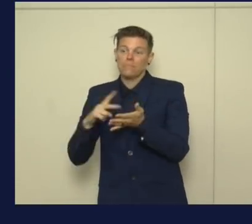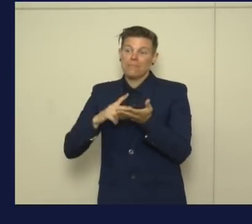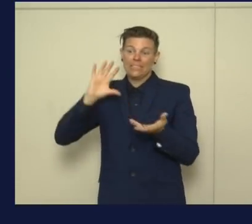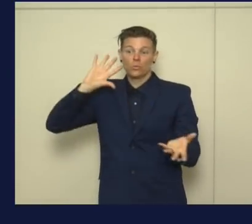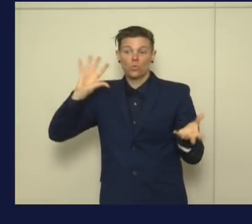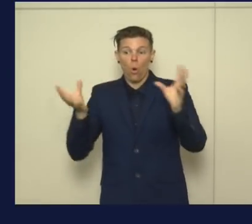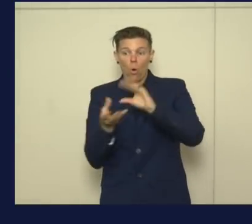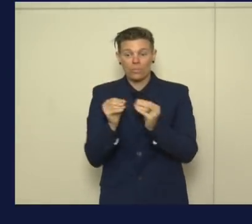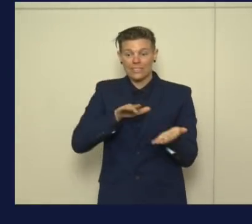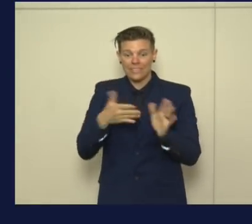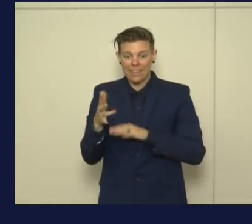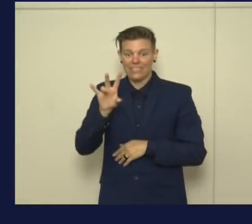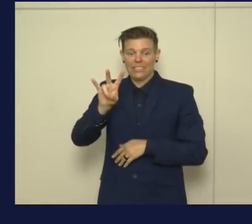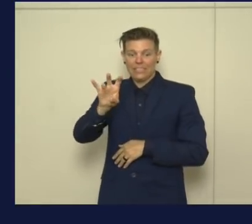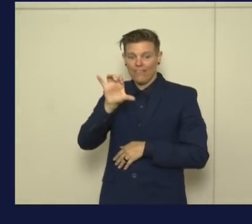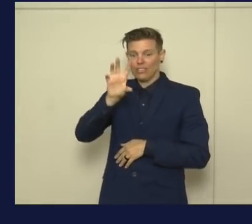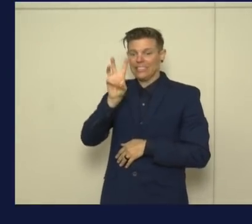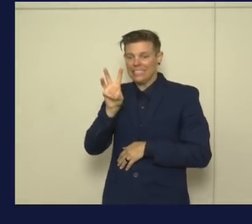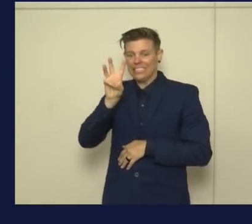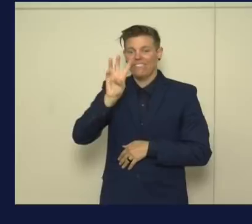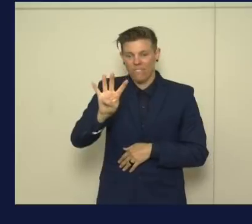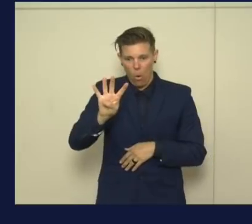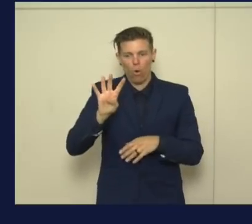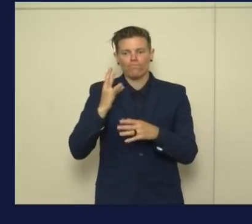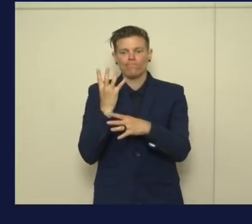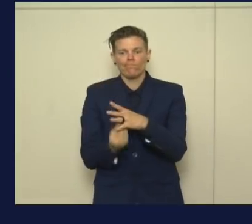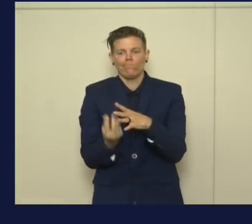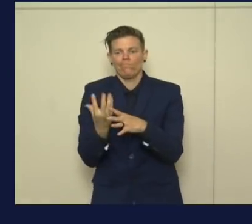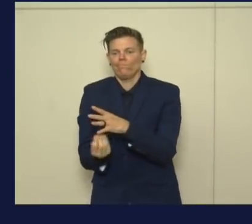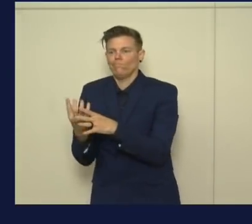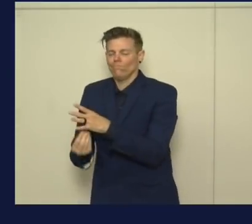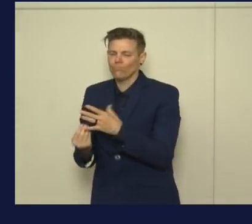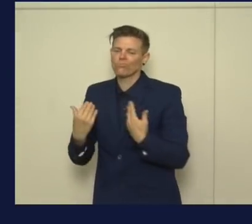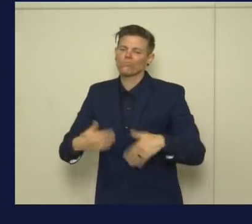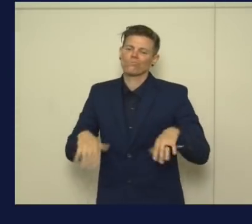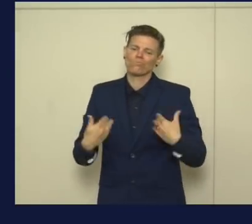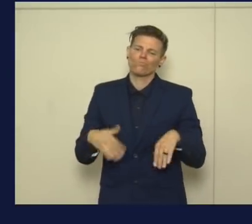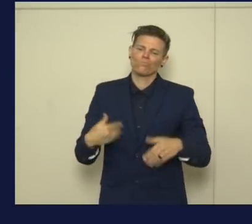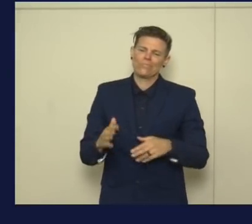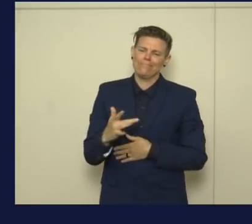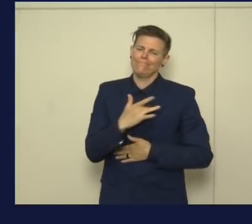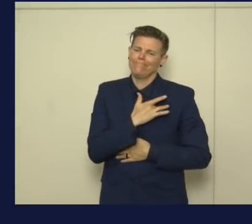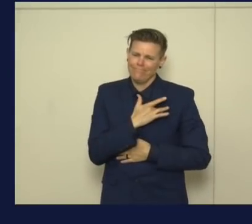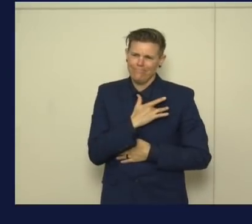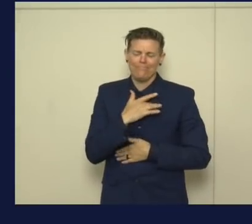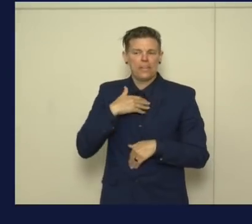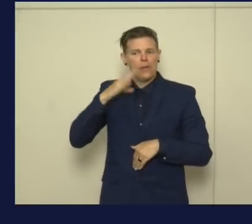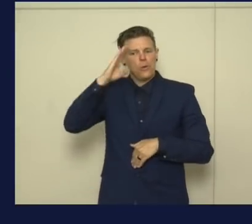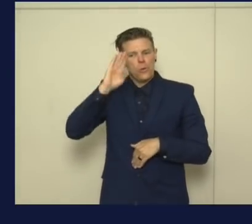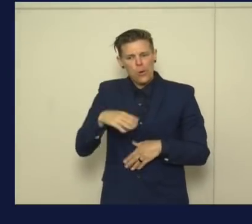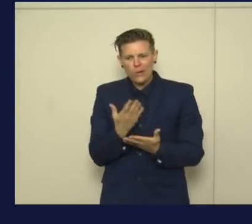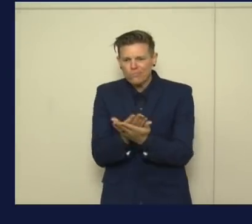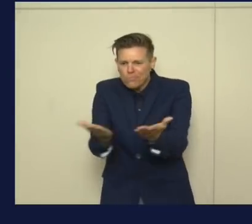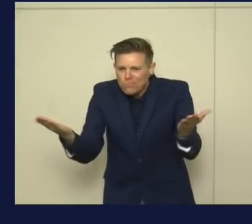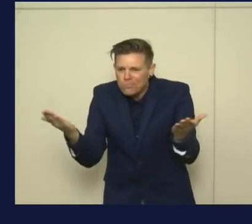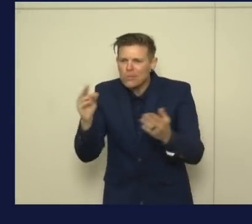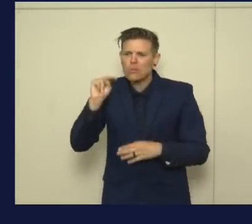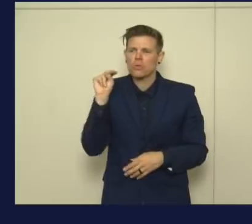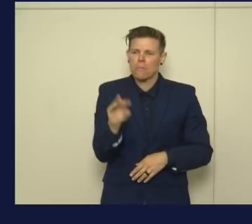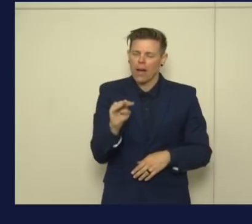764. And as always, I know all of New Mexico joins me in providing our